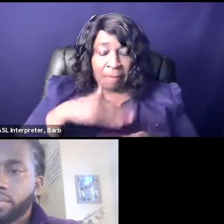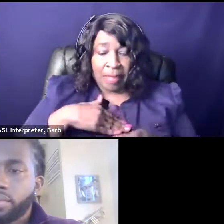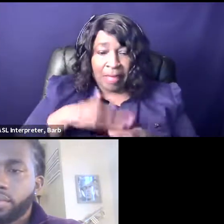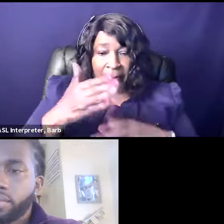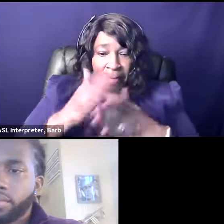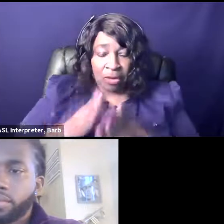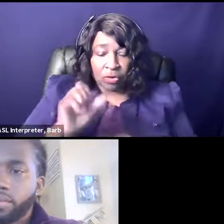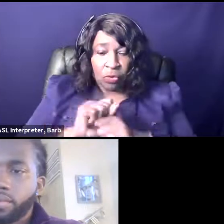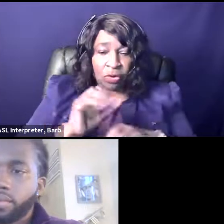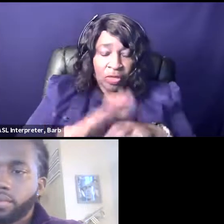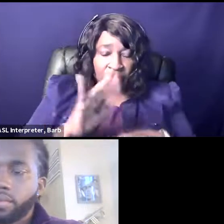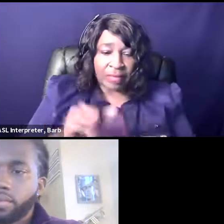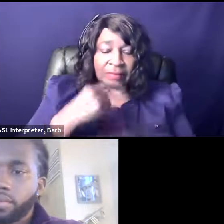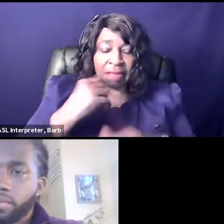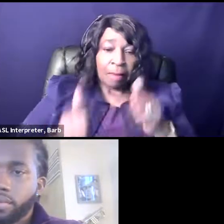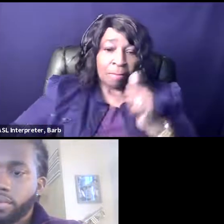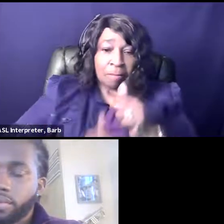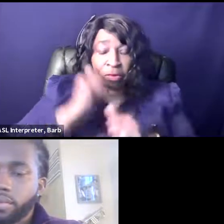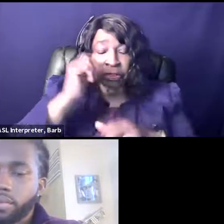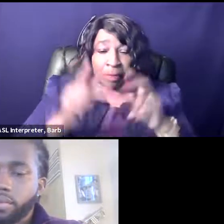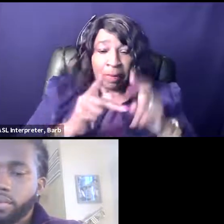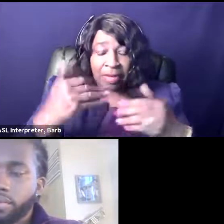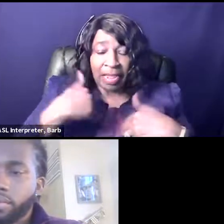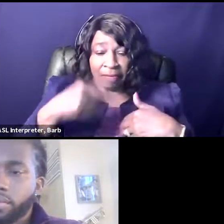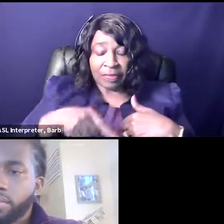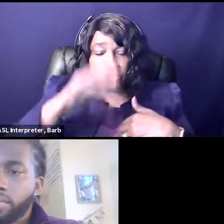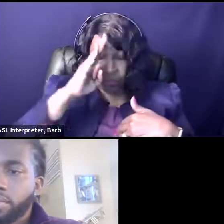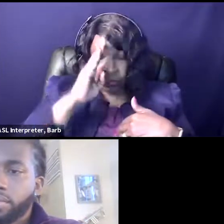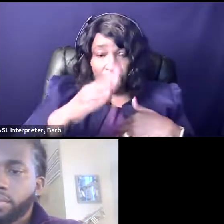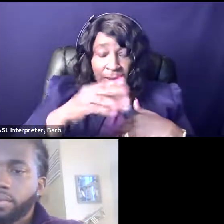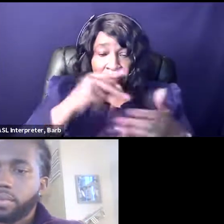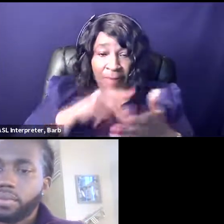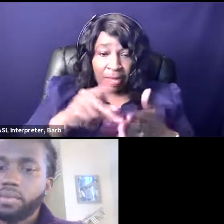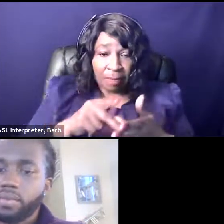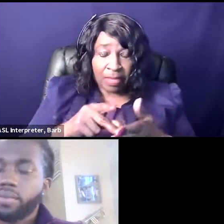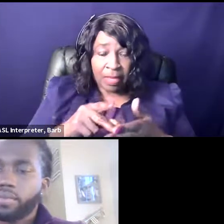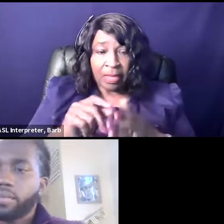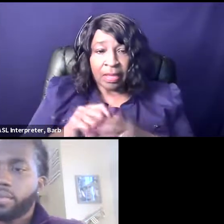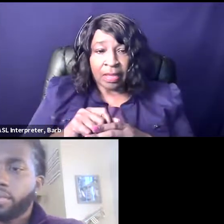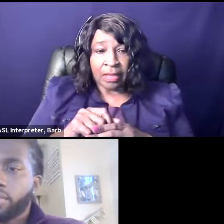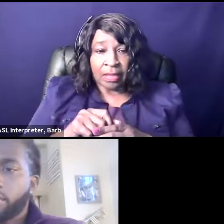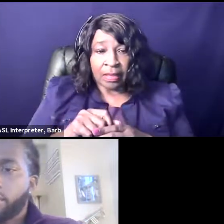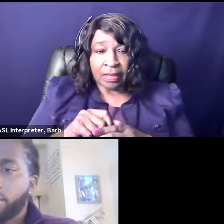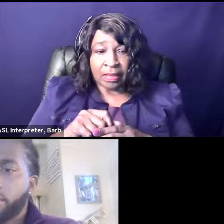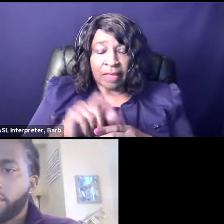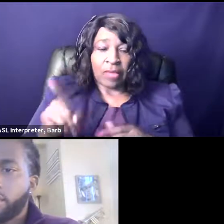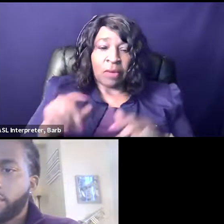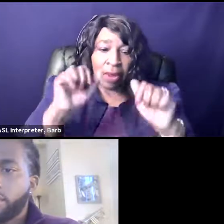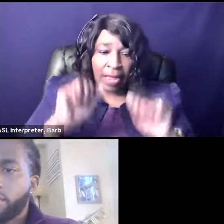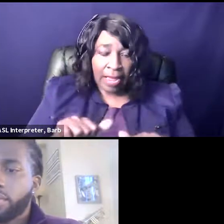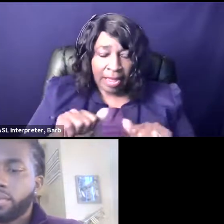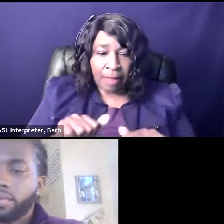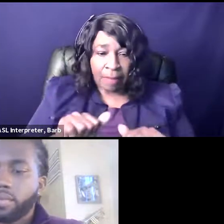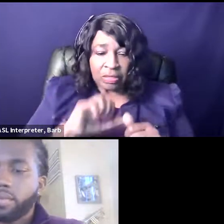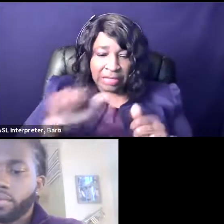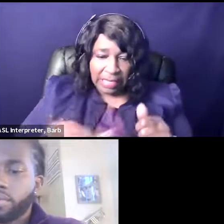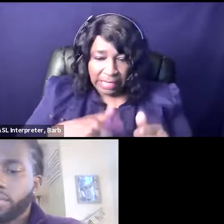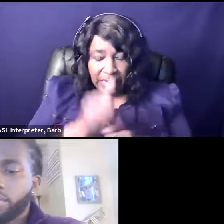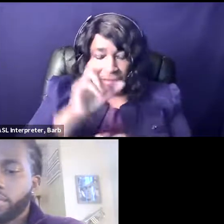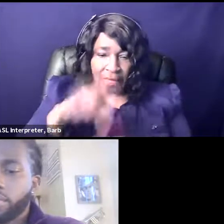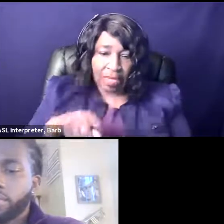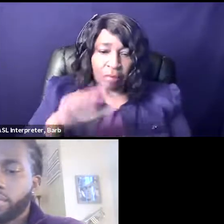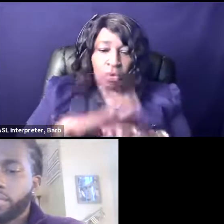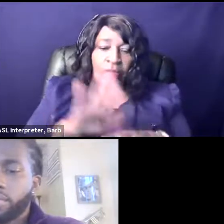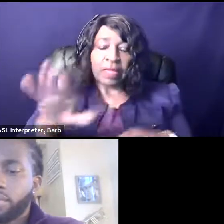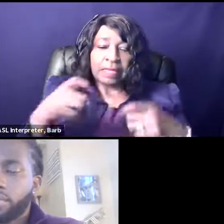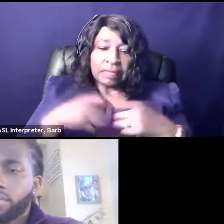that, the majority of people that had this direct payment to their past due bill actually were able to catch up on their utility